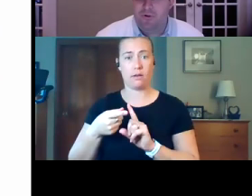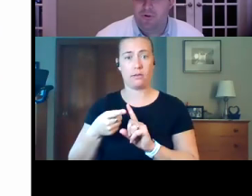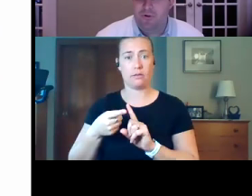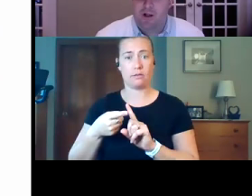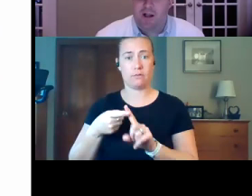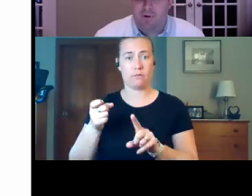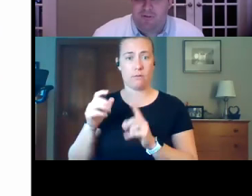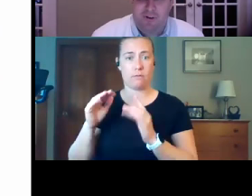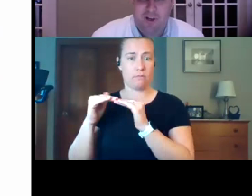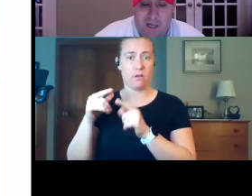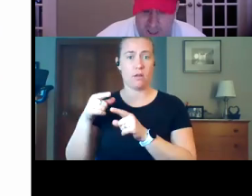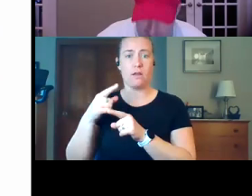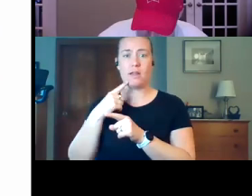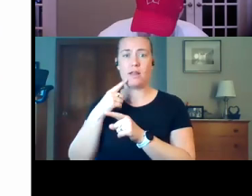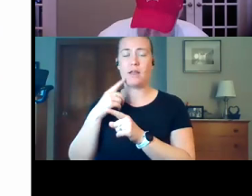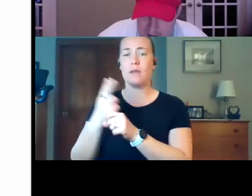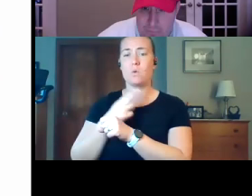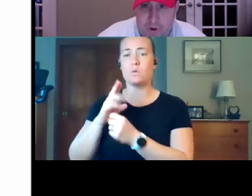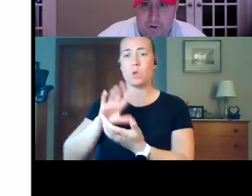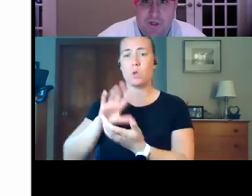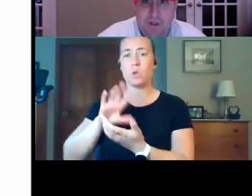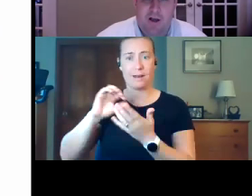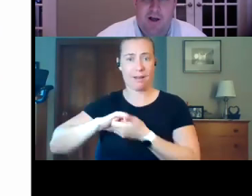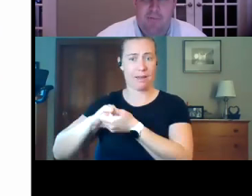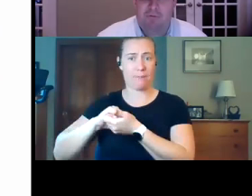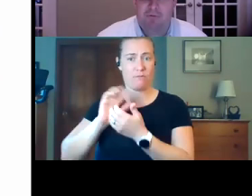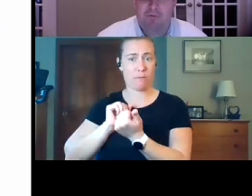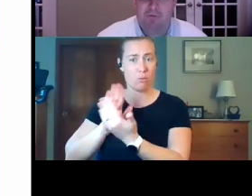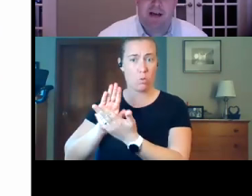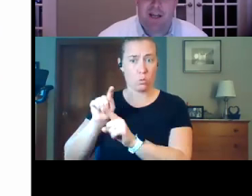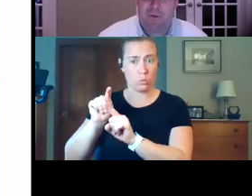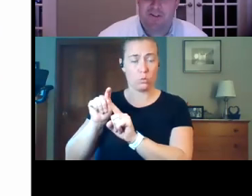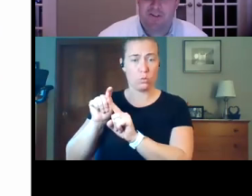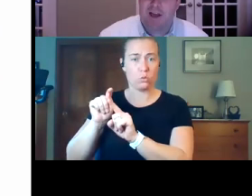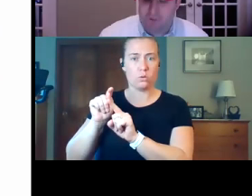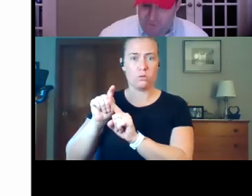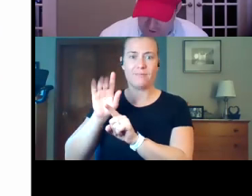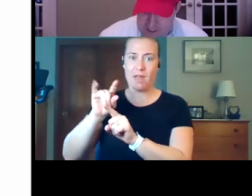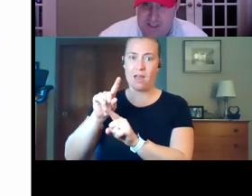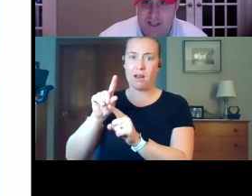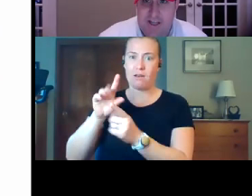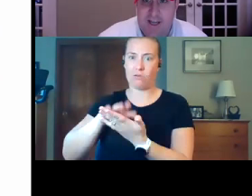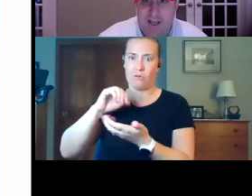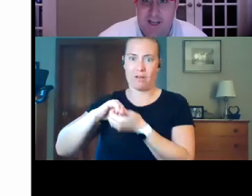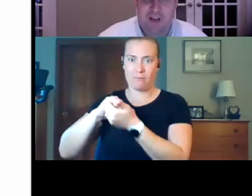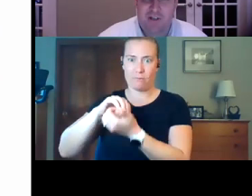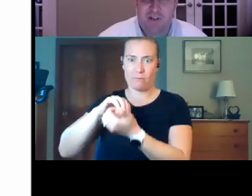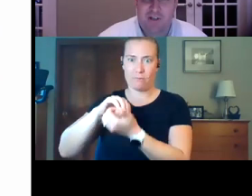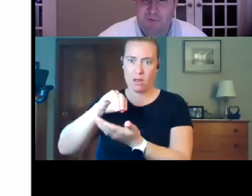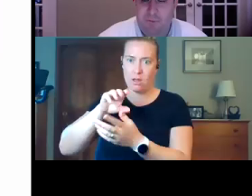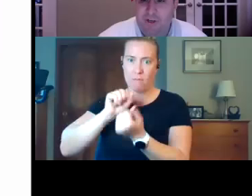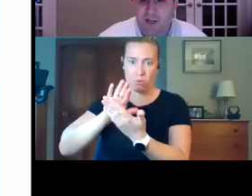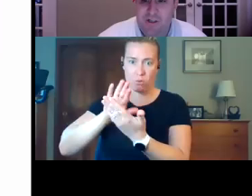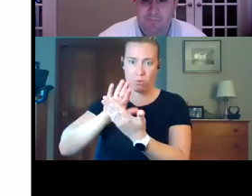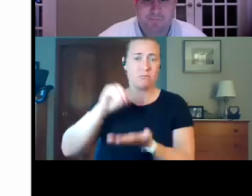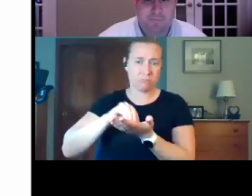to use a learning collaborative approach that really documents the types of strategies that they use at each phase